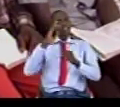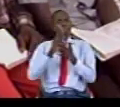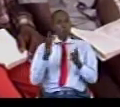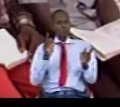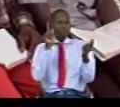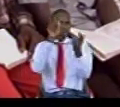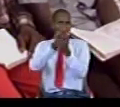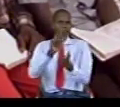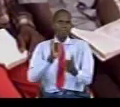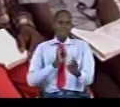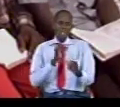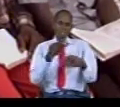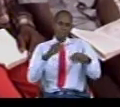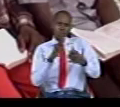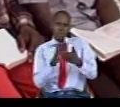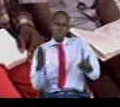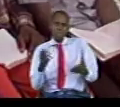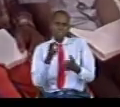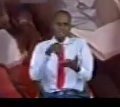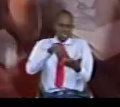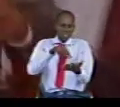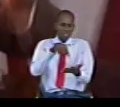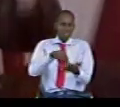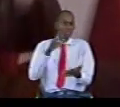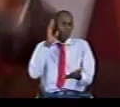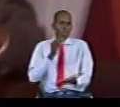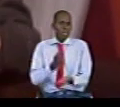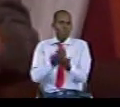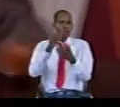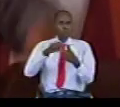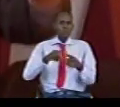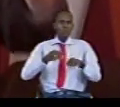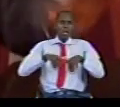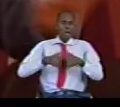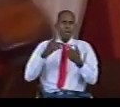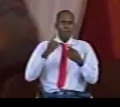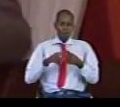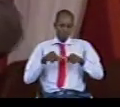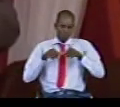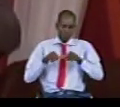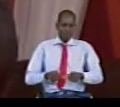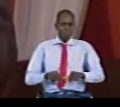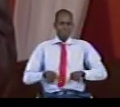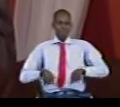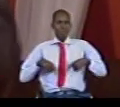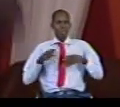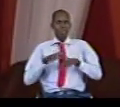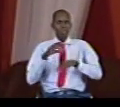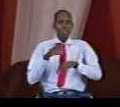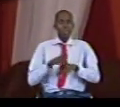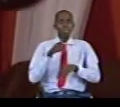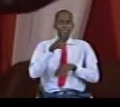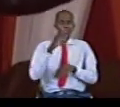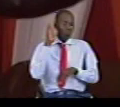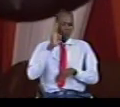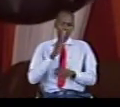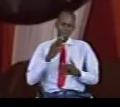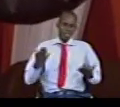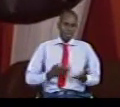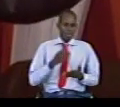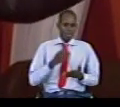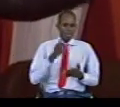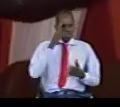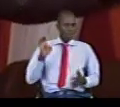read this one, read this one. It will show you that, you know, after Armageddon and this and that, then you are going to stay here. Look at all the